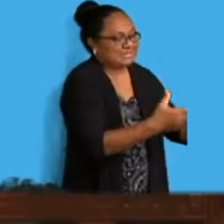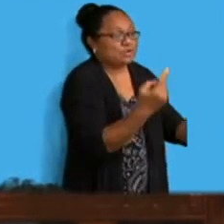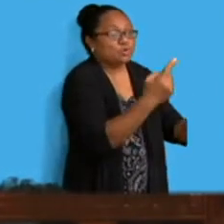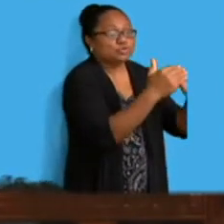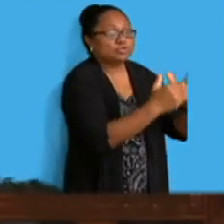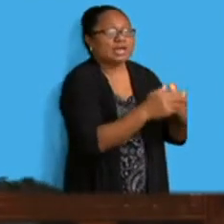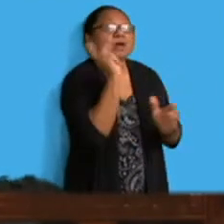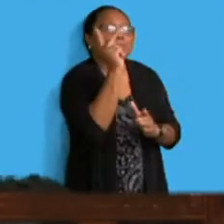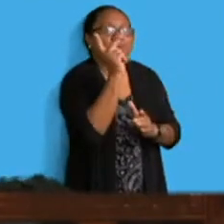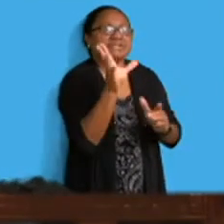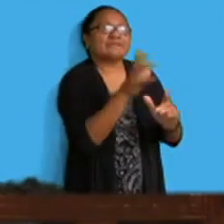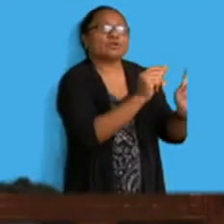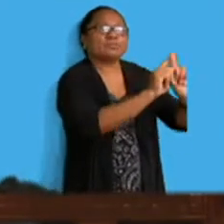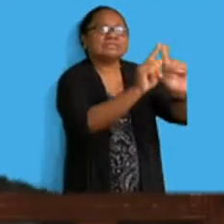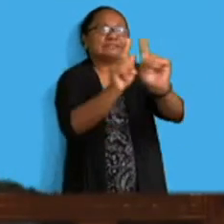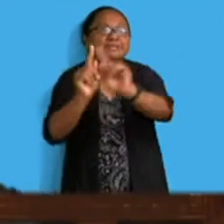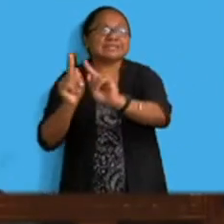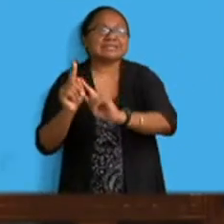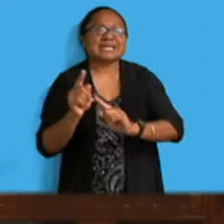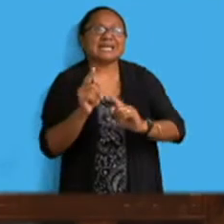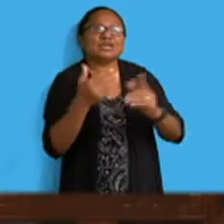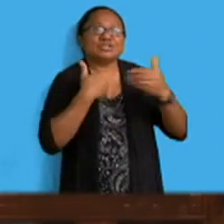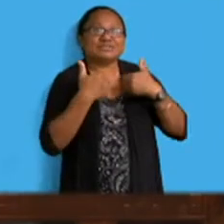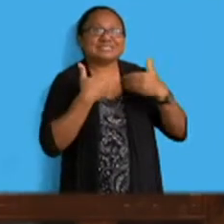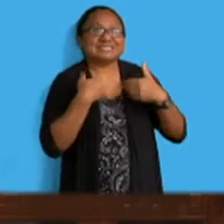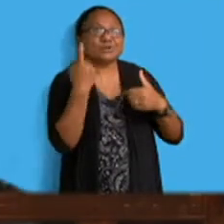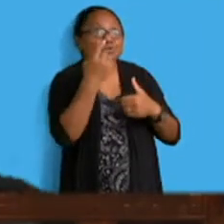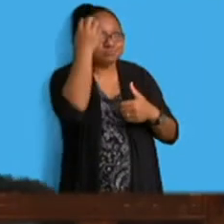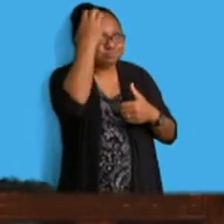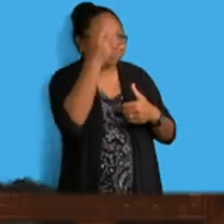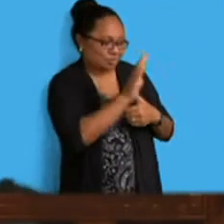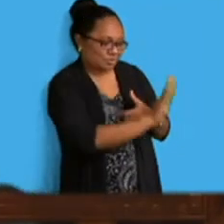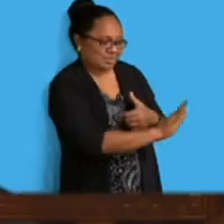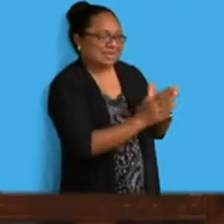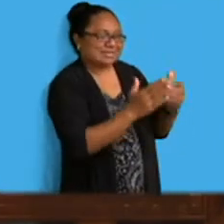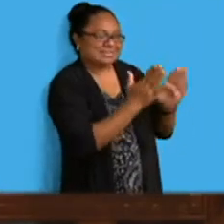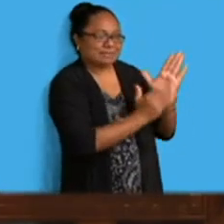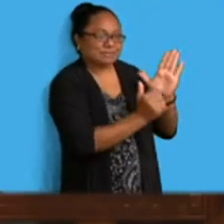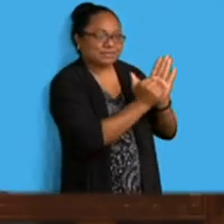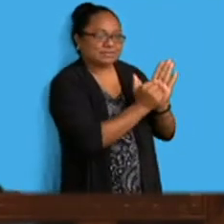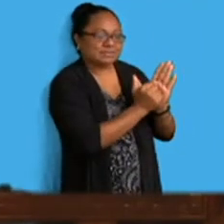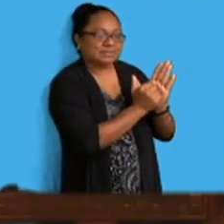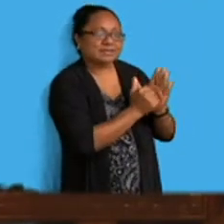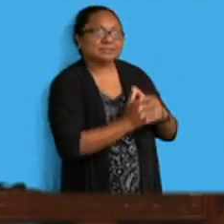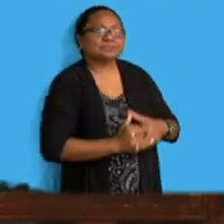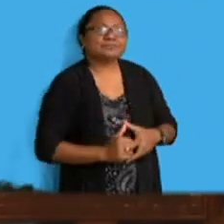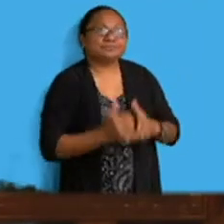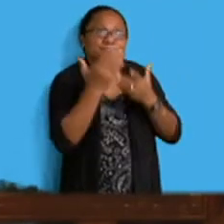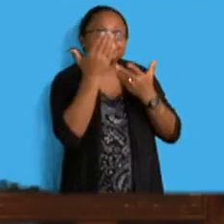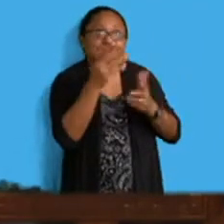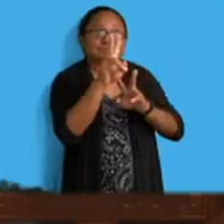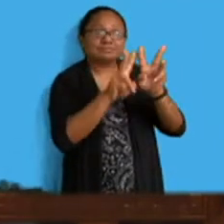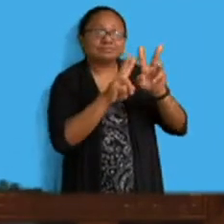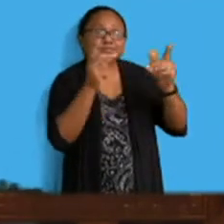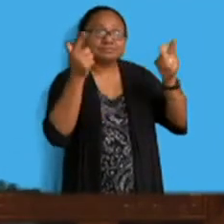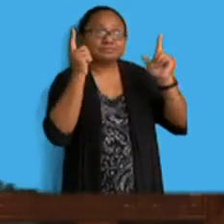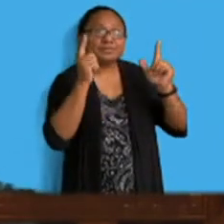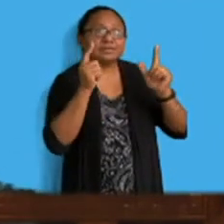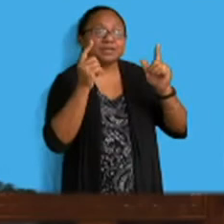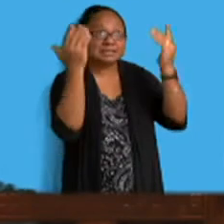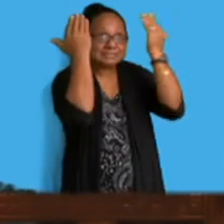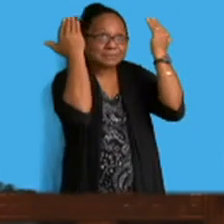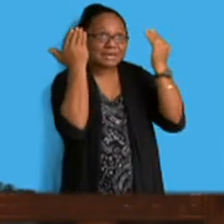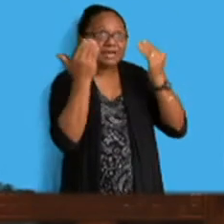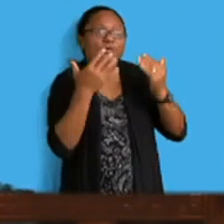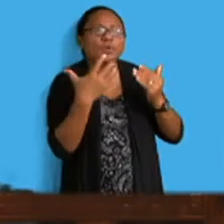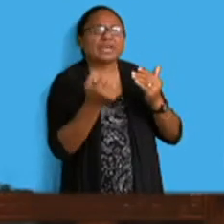the professors in the relevant subject areas. Honourable Deputy Speaker, we also have implemented a number of